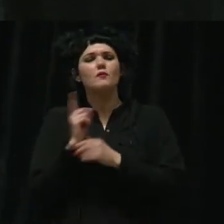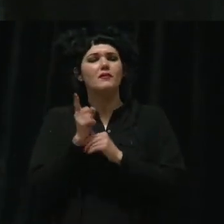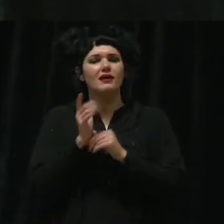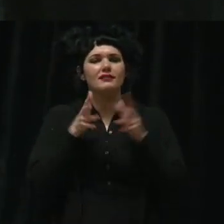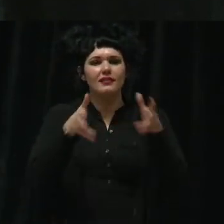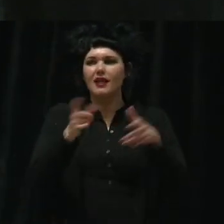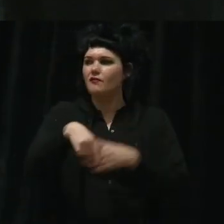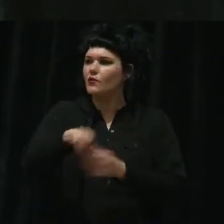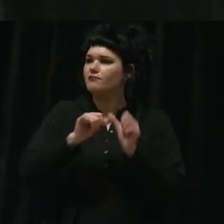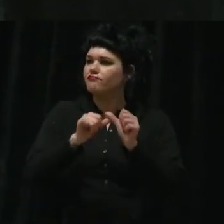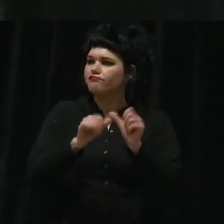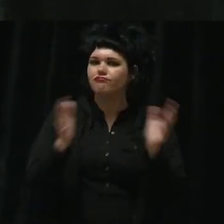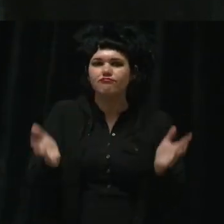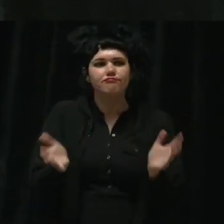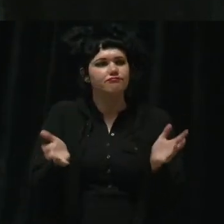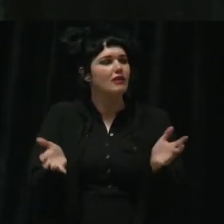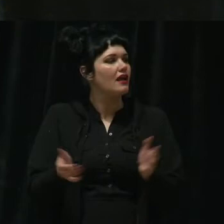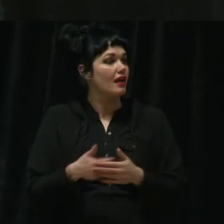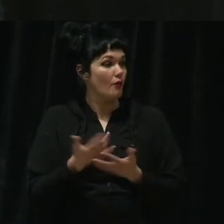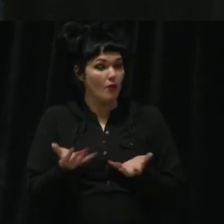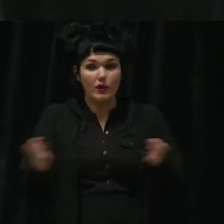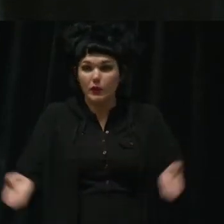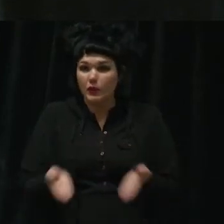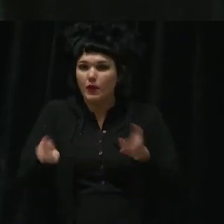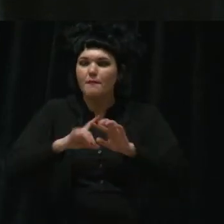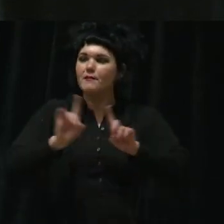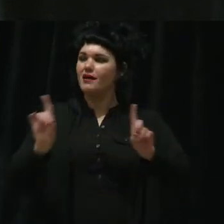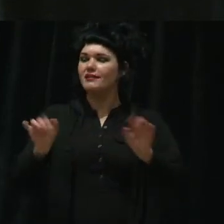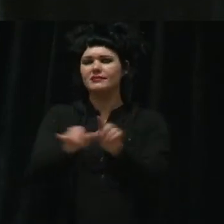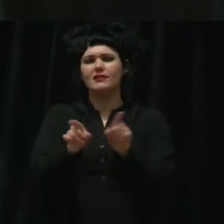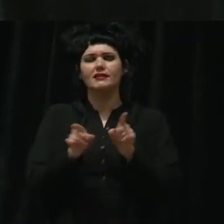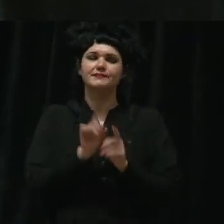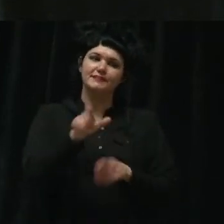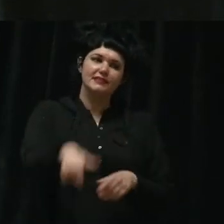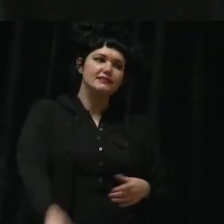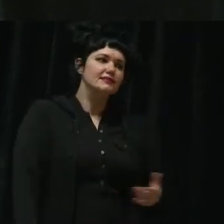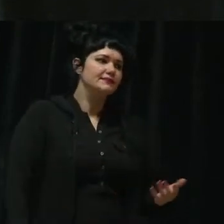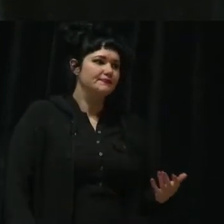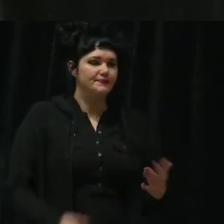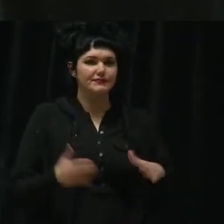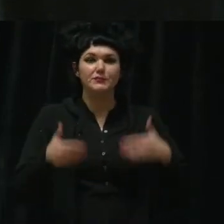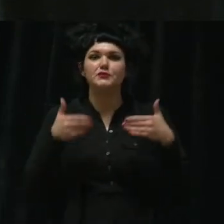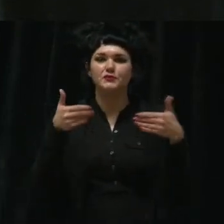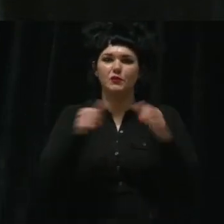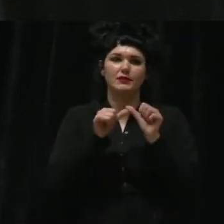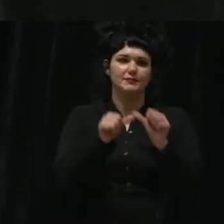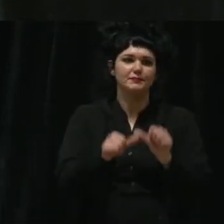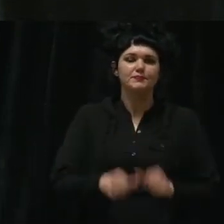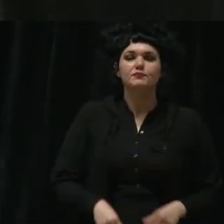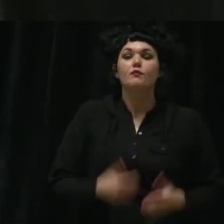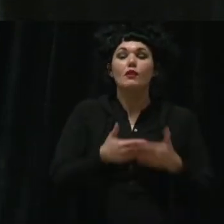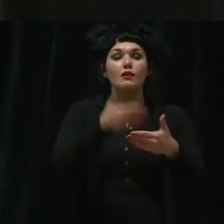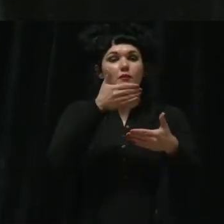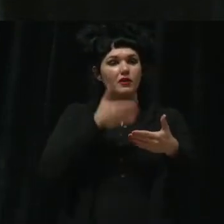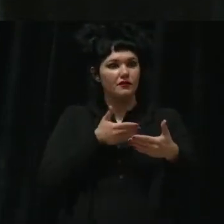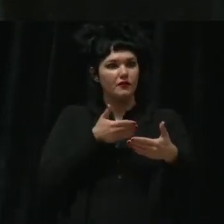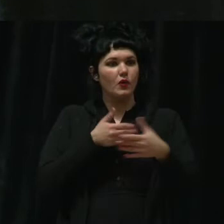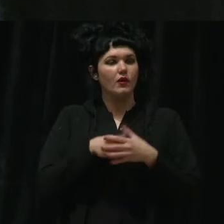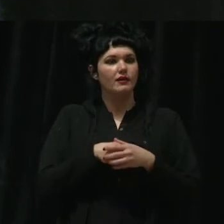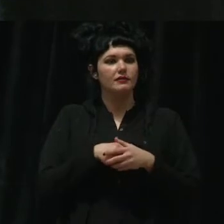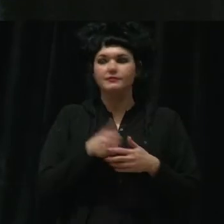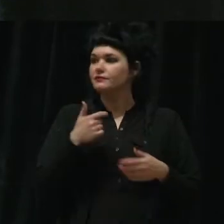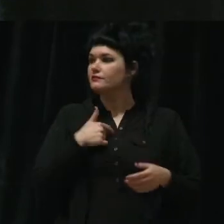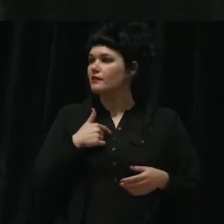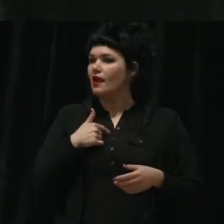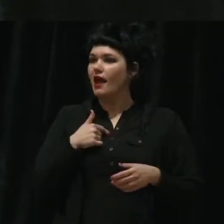conversation, and we'd like to encourage that, but we also need to move forward. Before I go